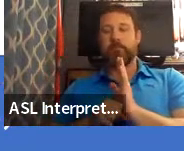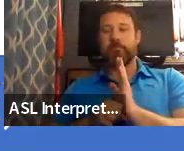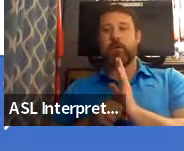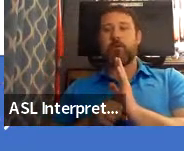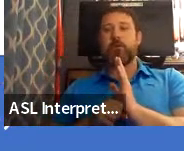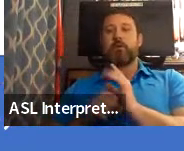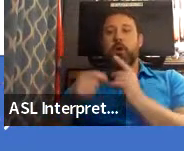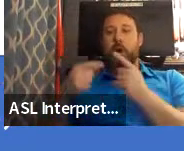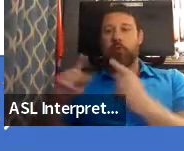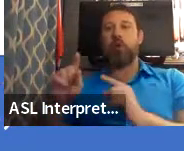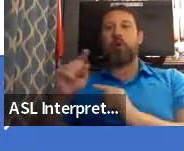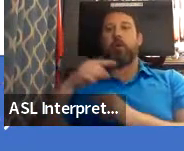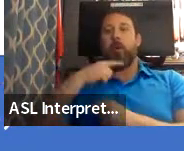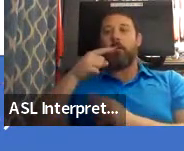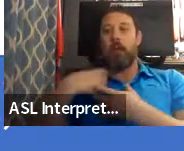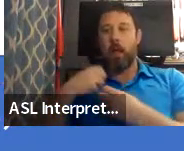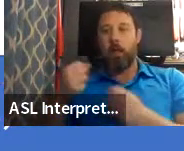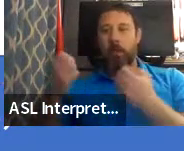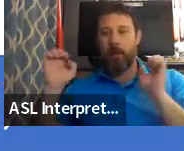during the public health emergency,